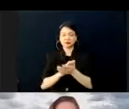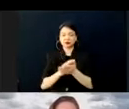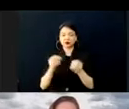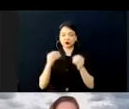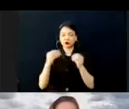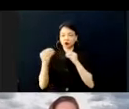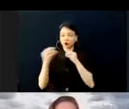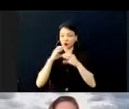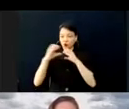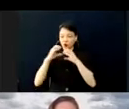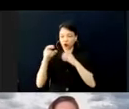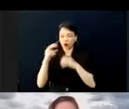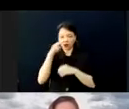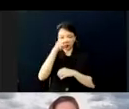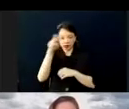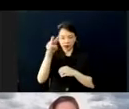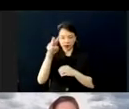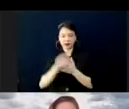the screen.